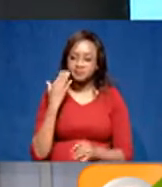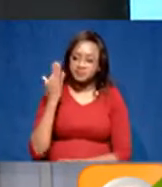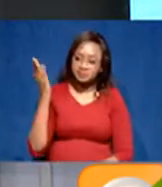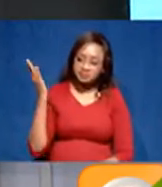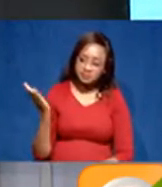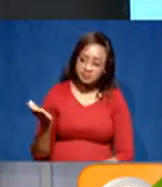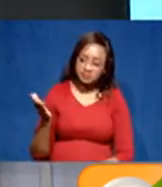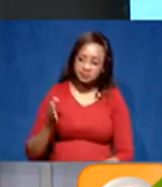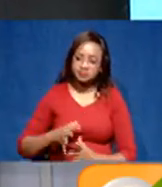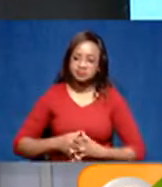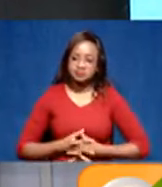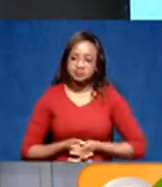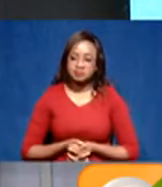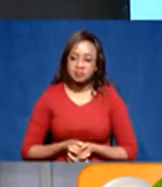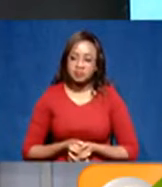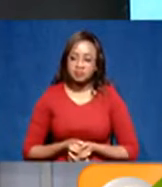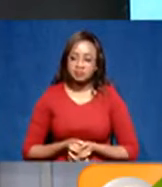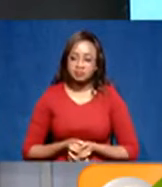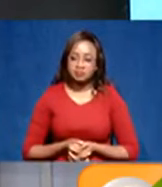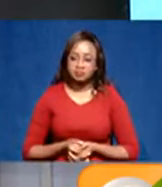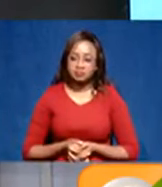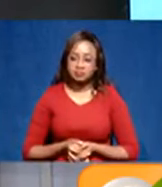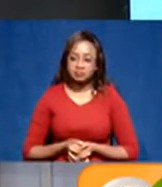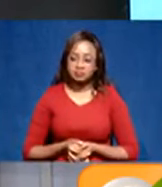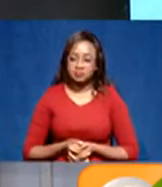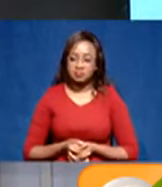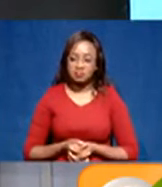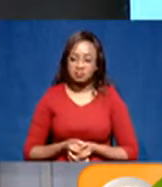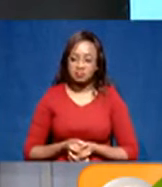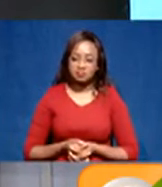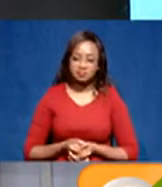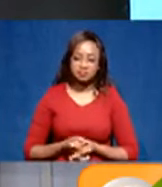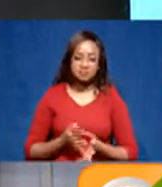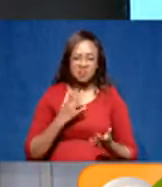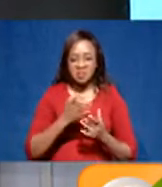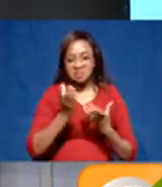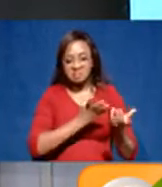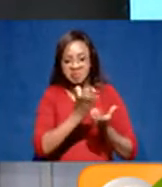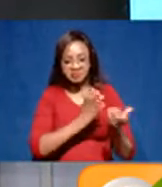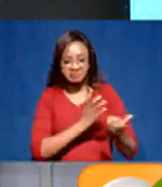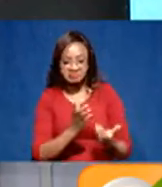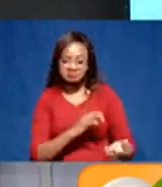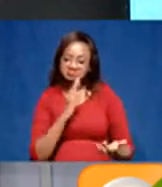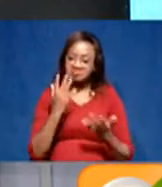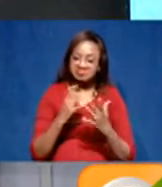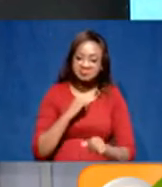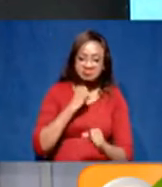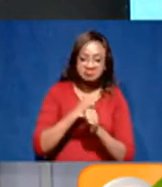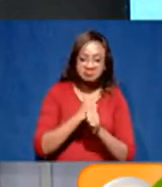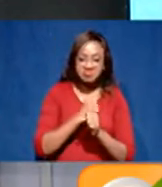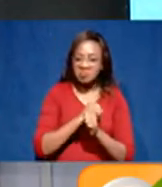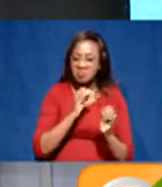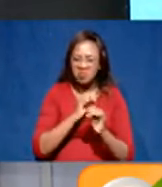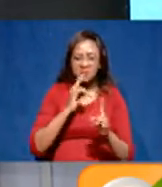they live a life, but not from a salary. Probably it is informal sector. Others are unemployed.